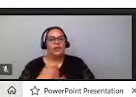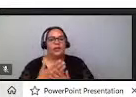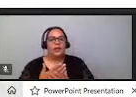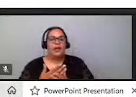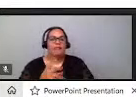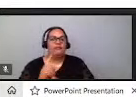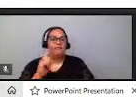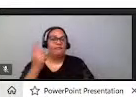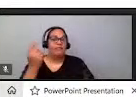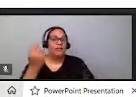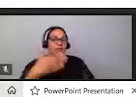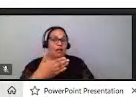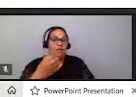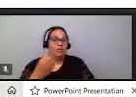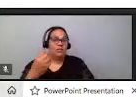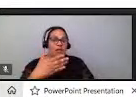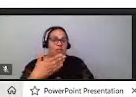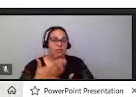first